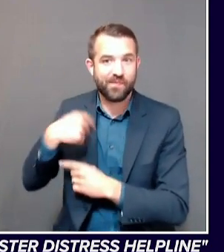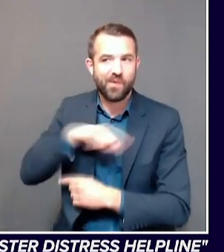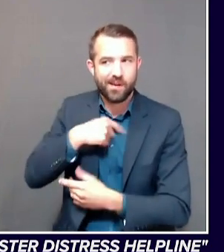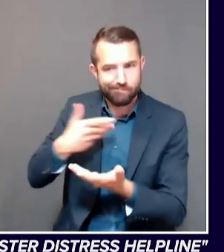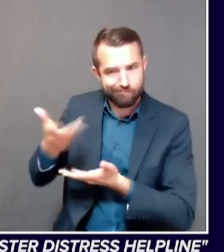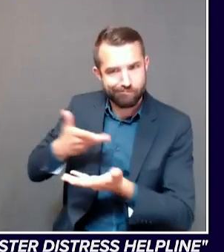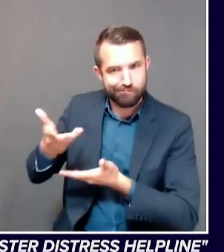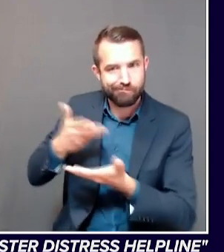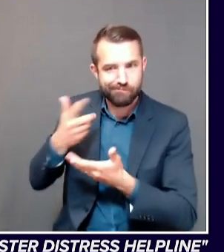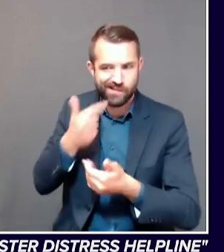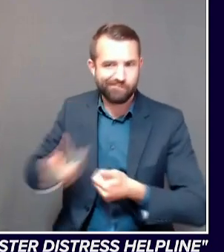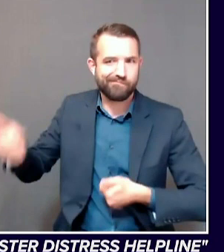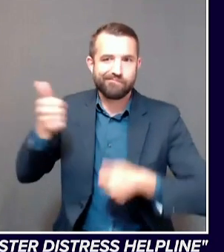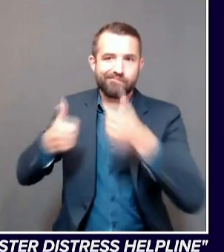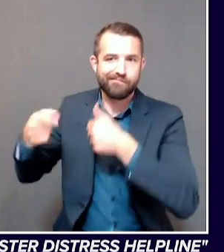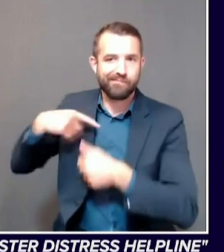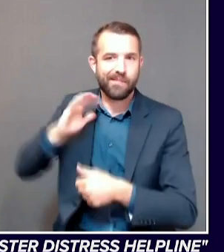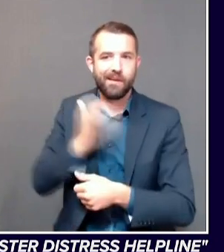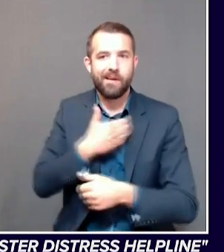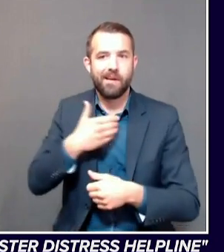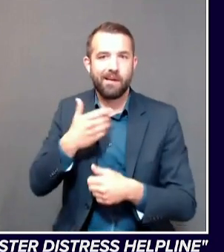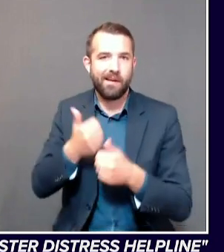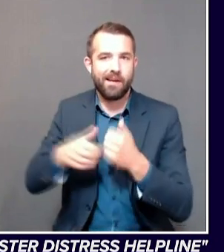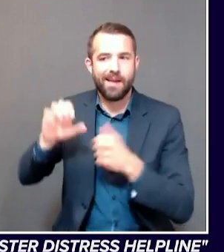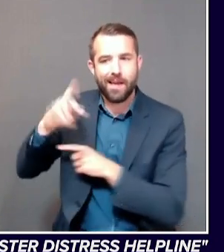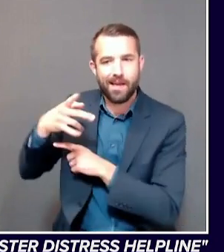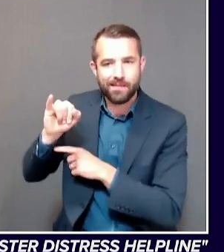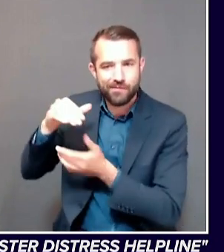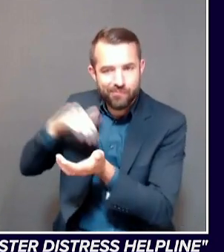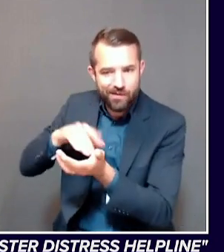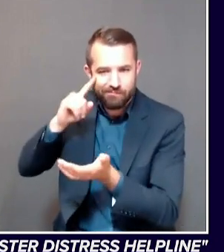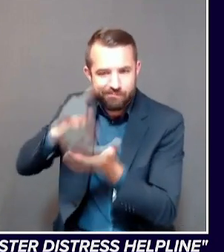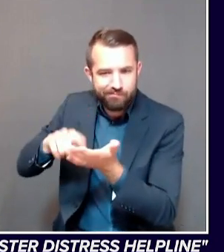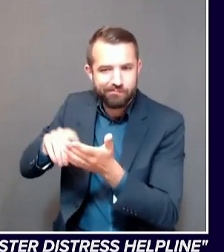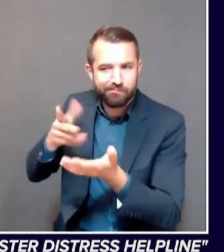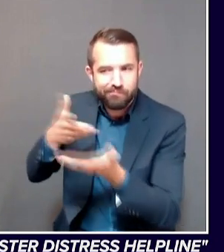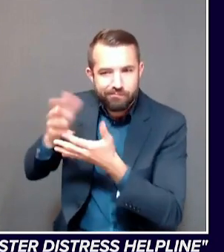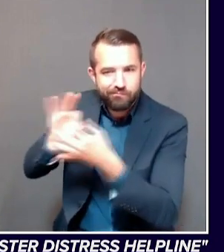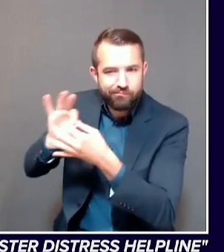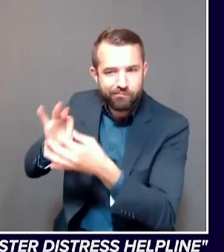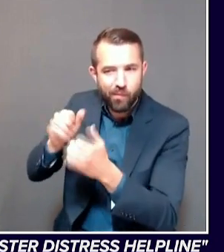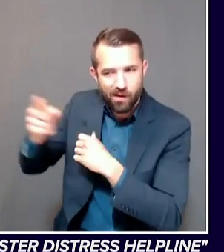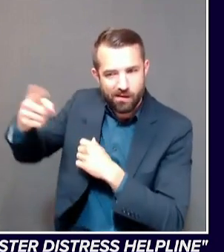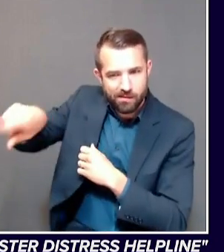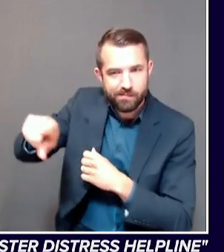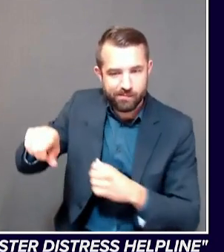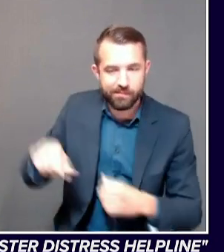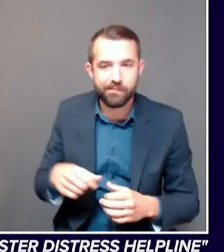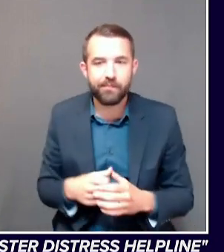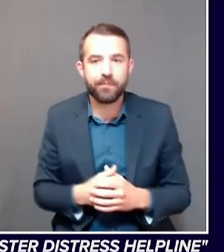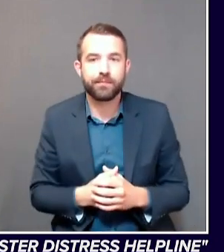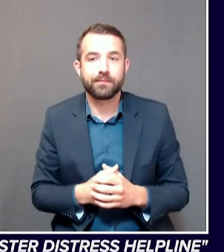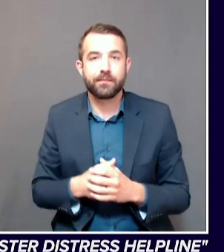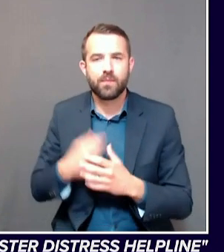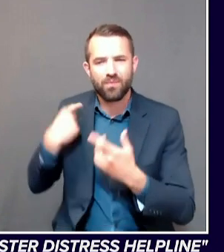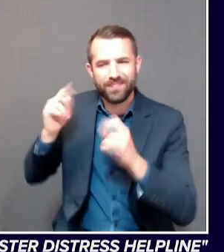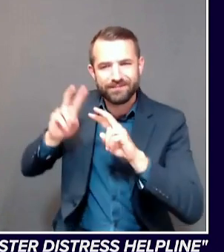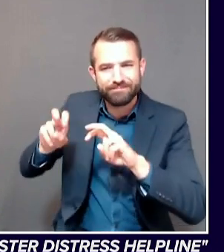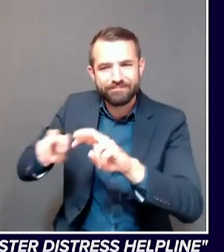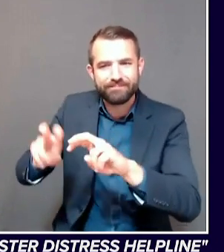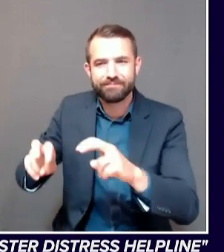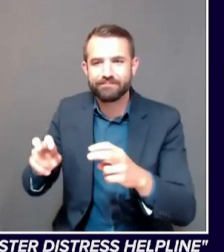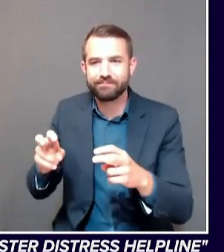CDC epidemiologists and disease investigators have been working with the company, again, to take a look at things